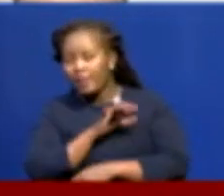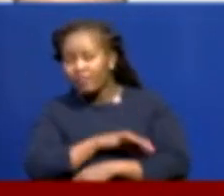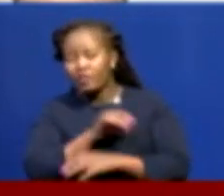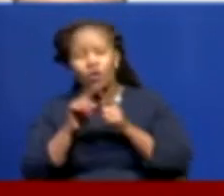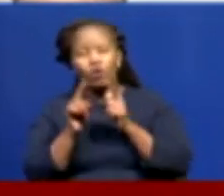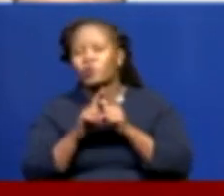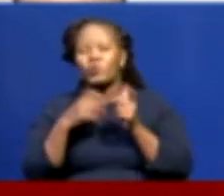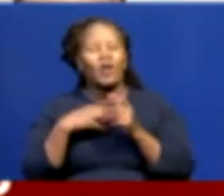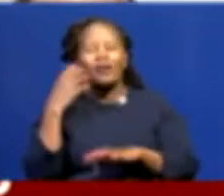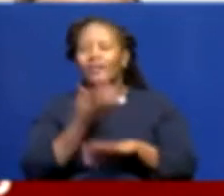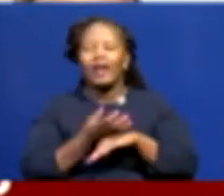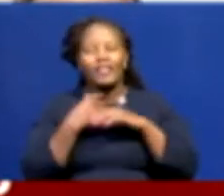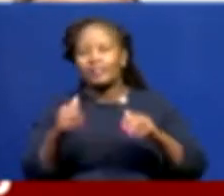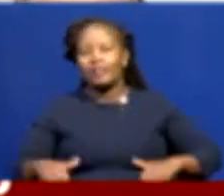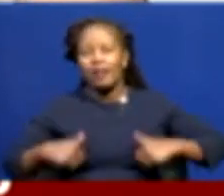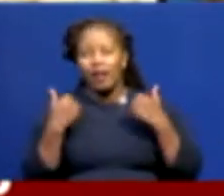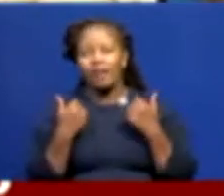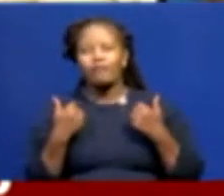burden of the high cost of living.